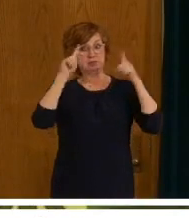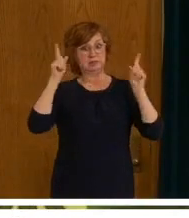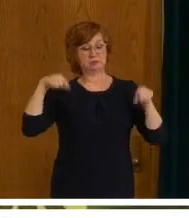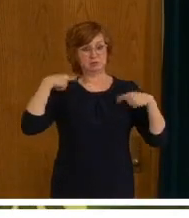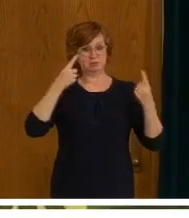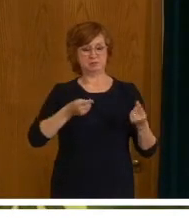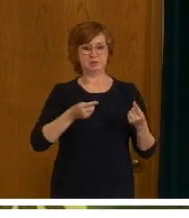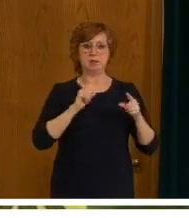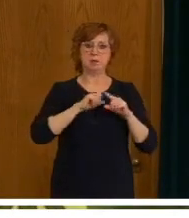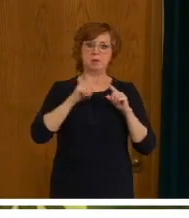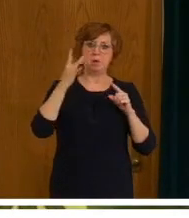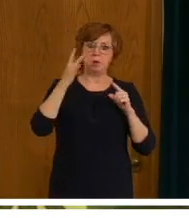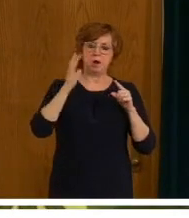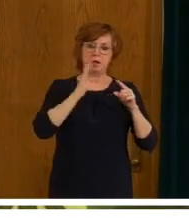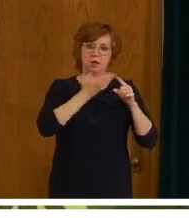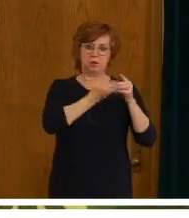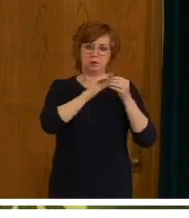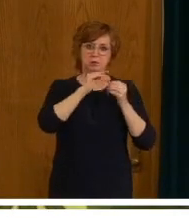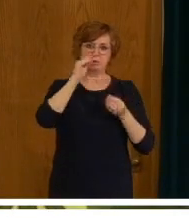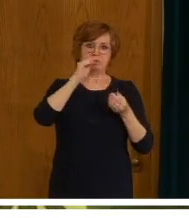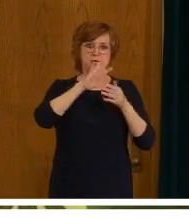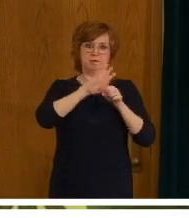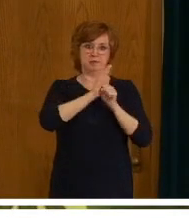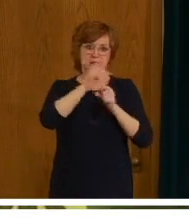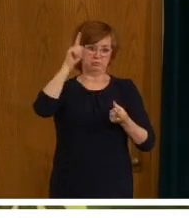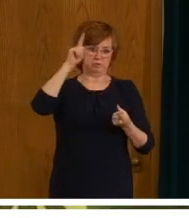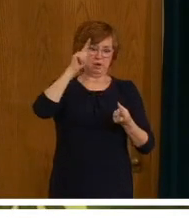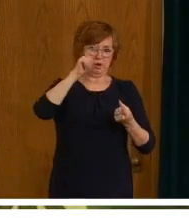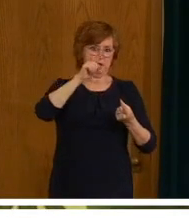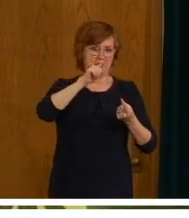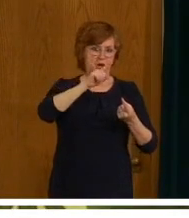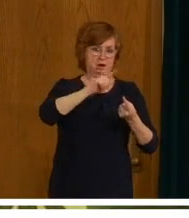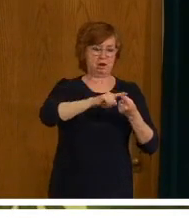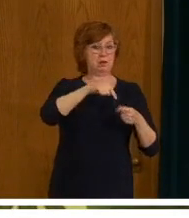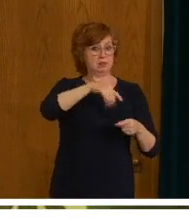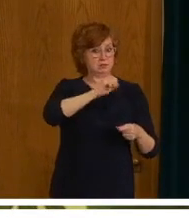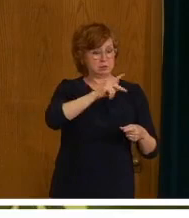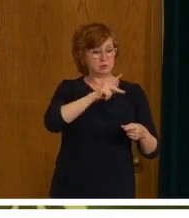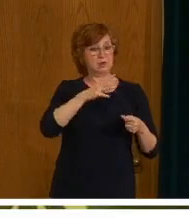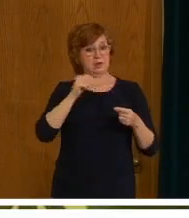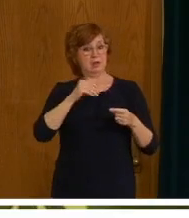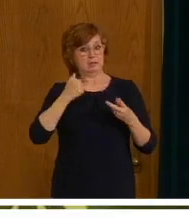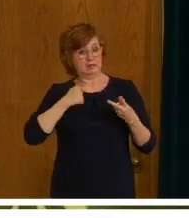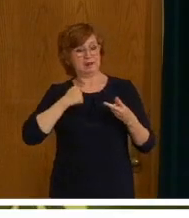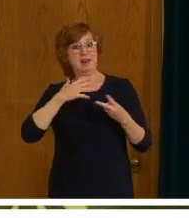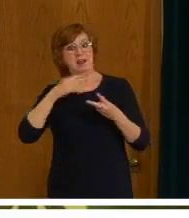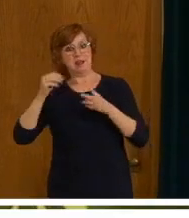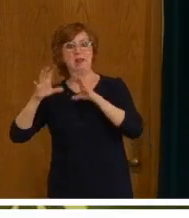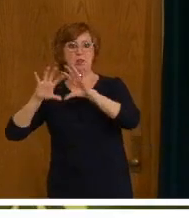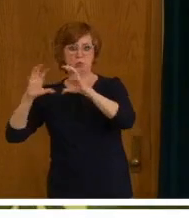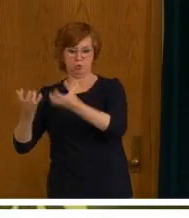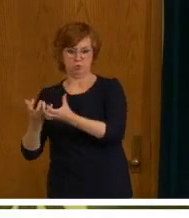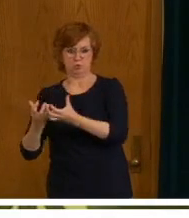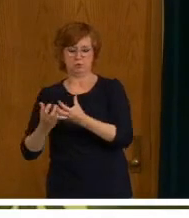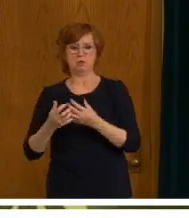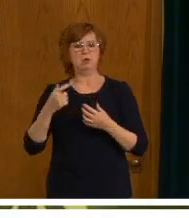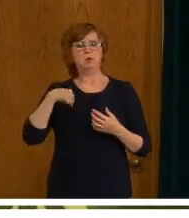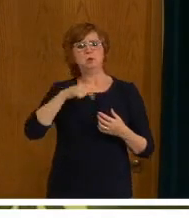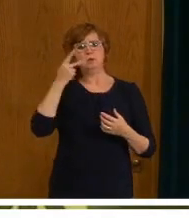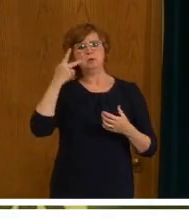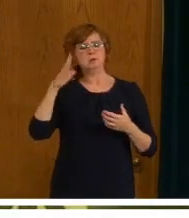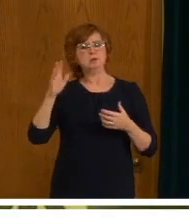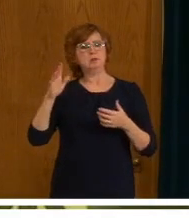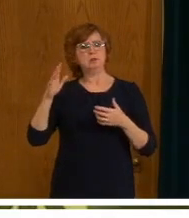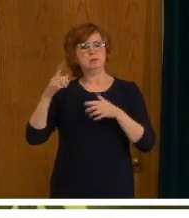hospitalization numbers here in Saskatchewan as well as across Canada and around the world in countries where we see high levels of vaccination